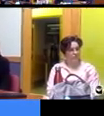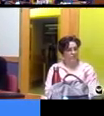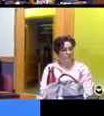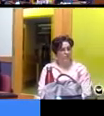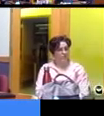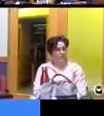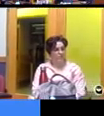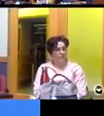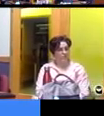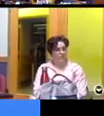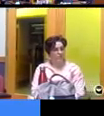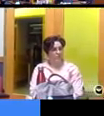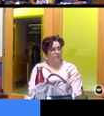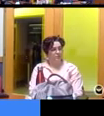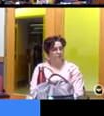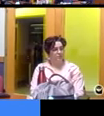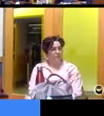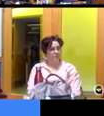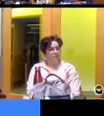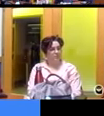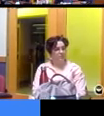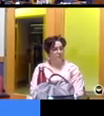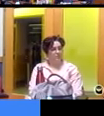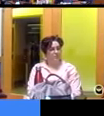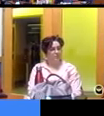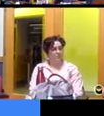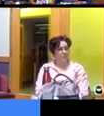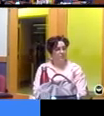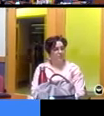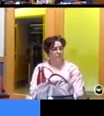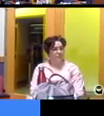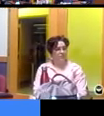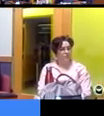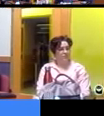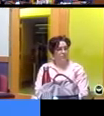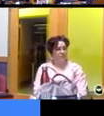The staff here is very well trained for supporting somebody through their procedure.